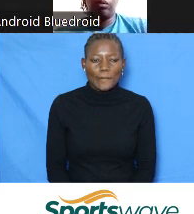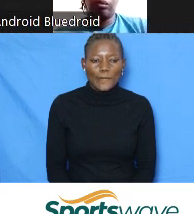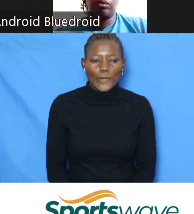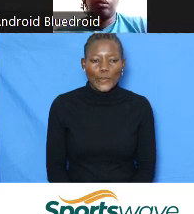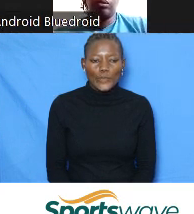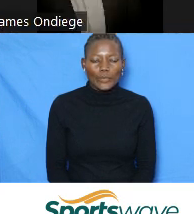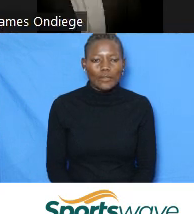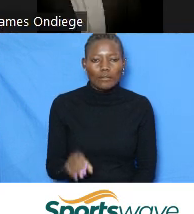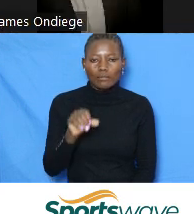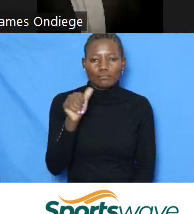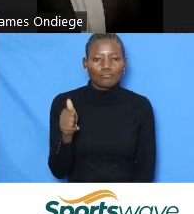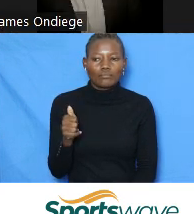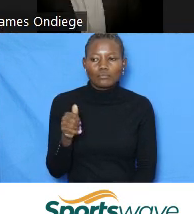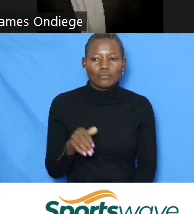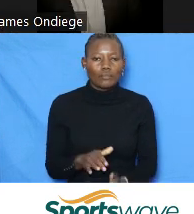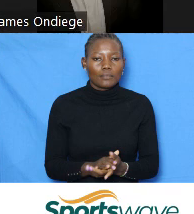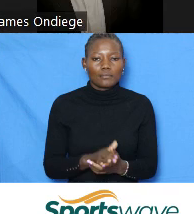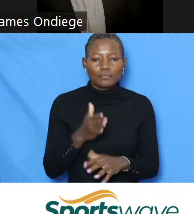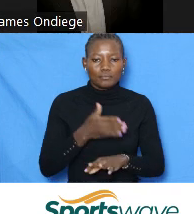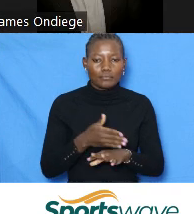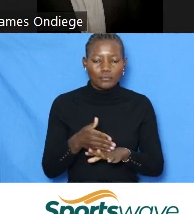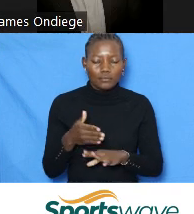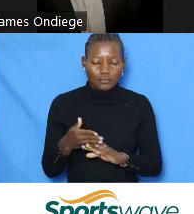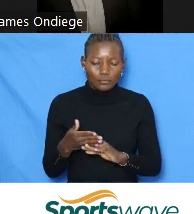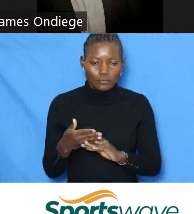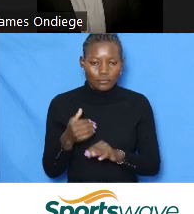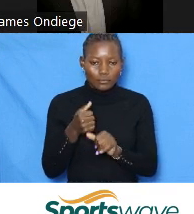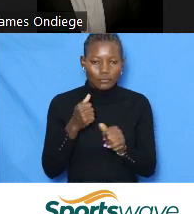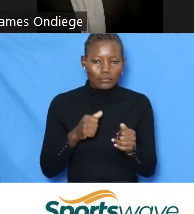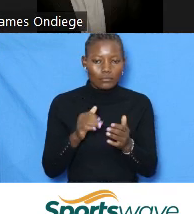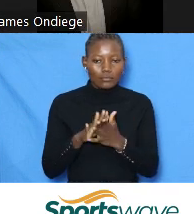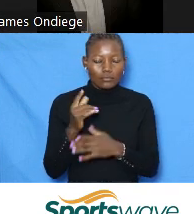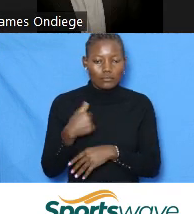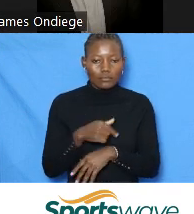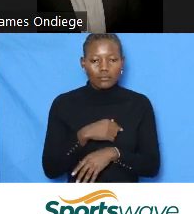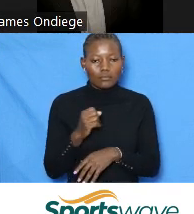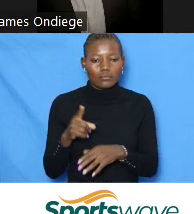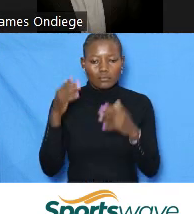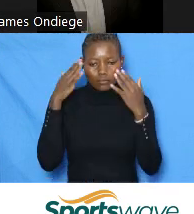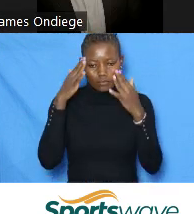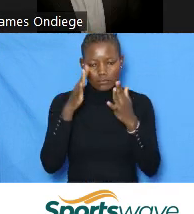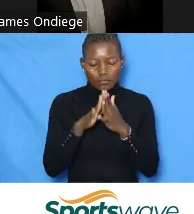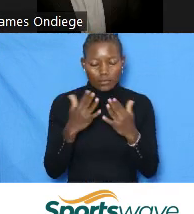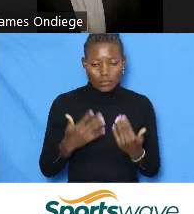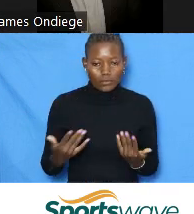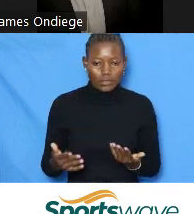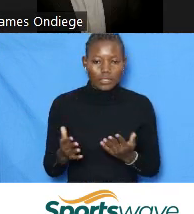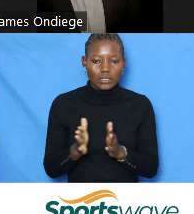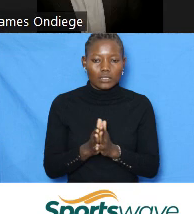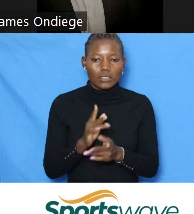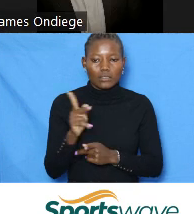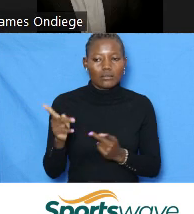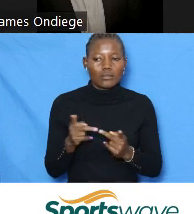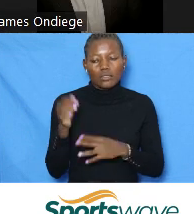Another aspect of injury prevention we need to look into is equipment and training facilities,